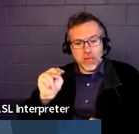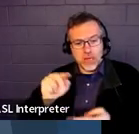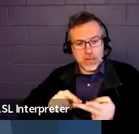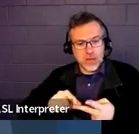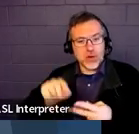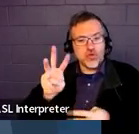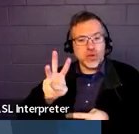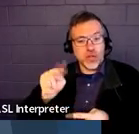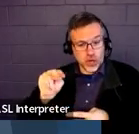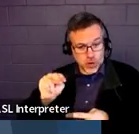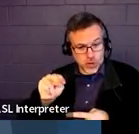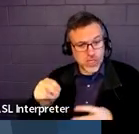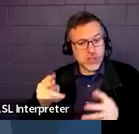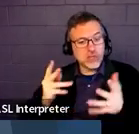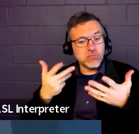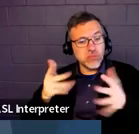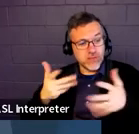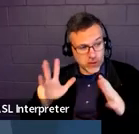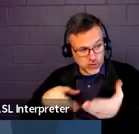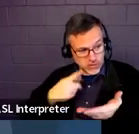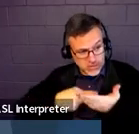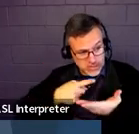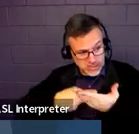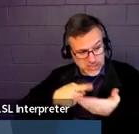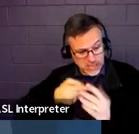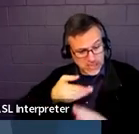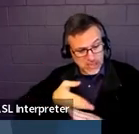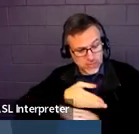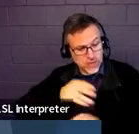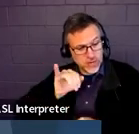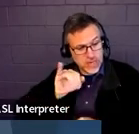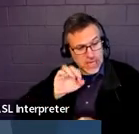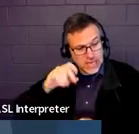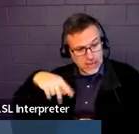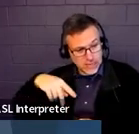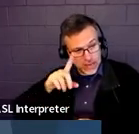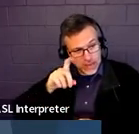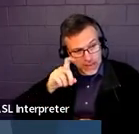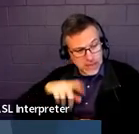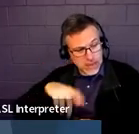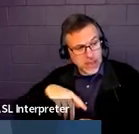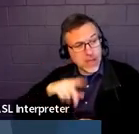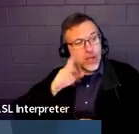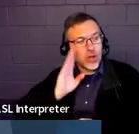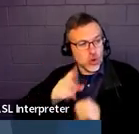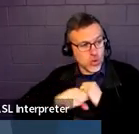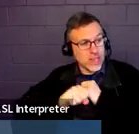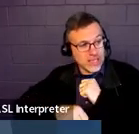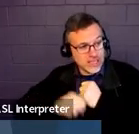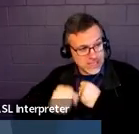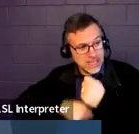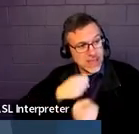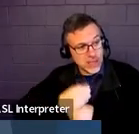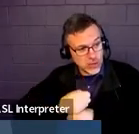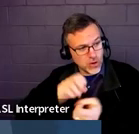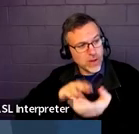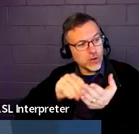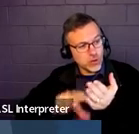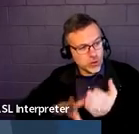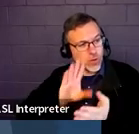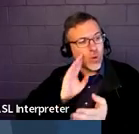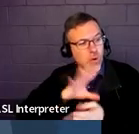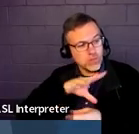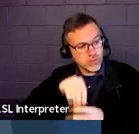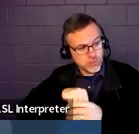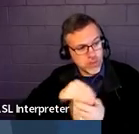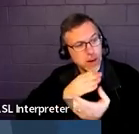been discussed in the previous IEP, that you are extending the year, and the student is going to participate in a